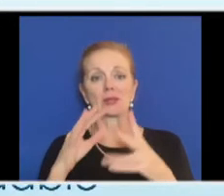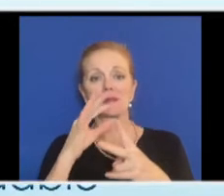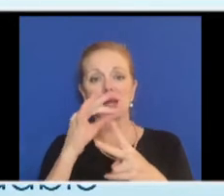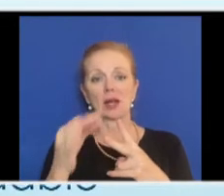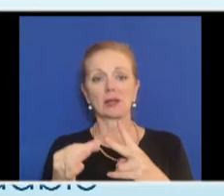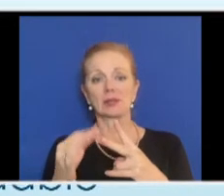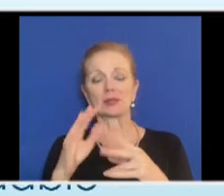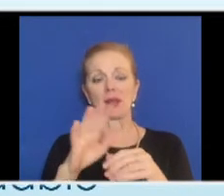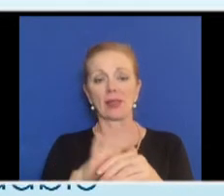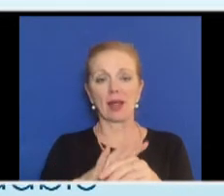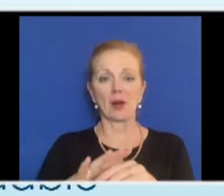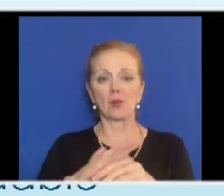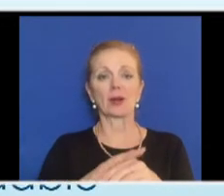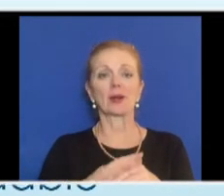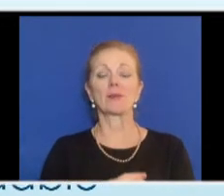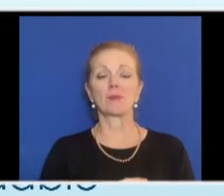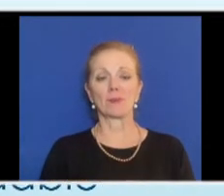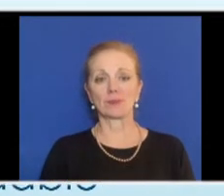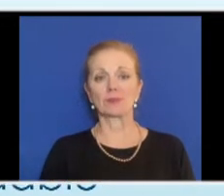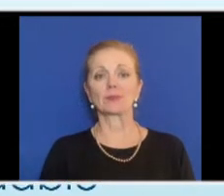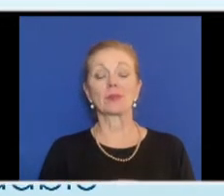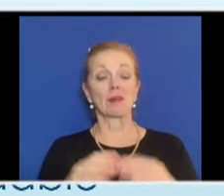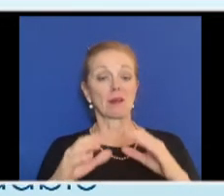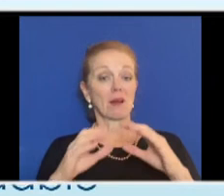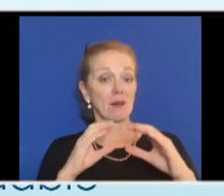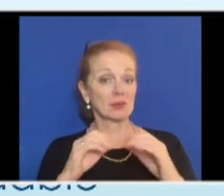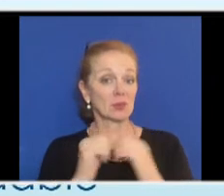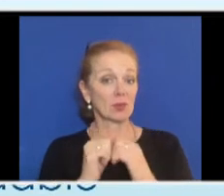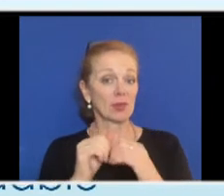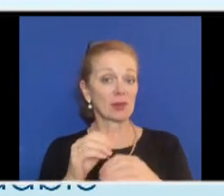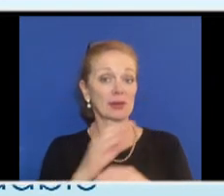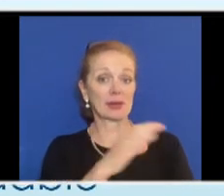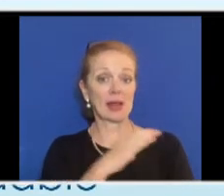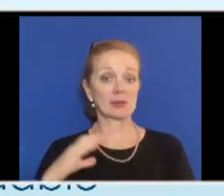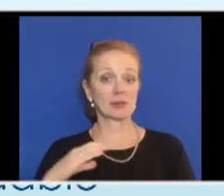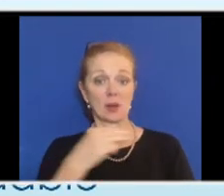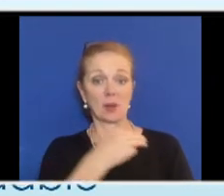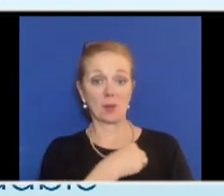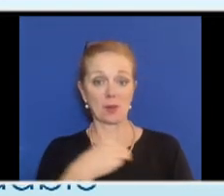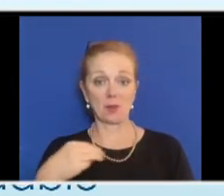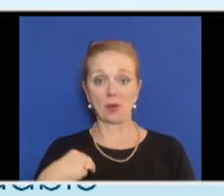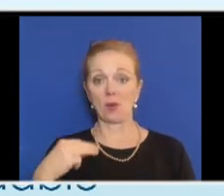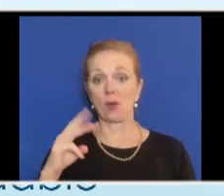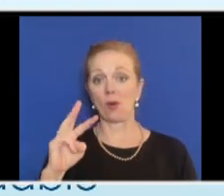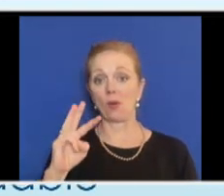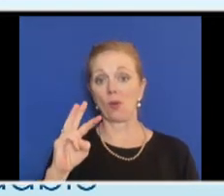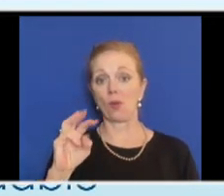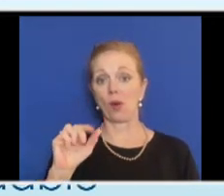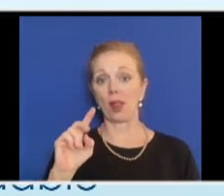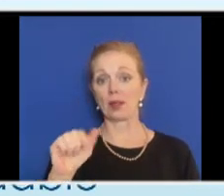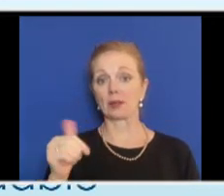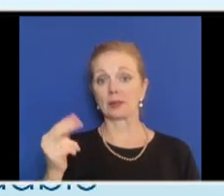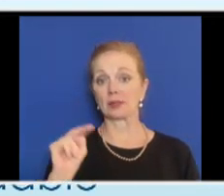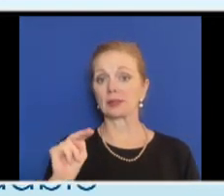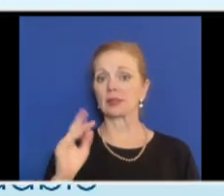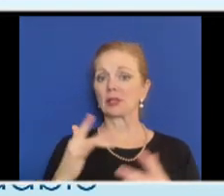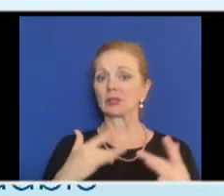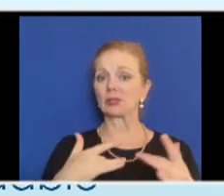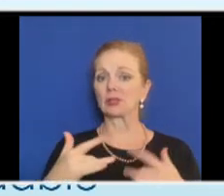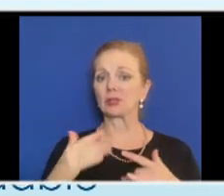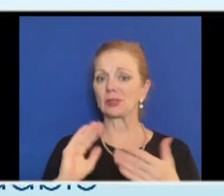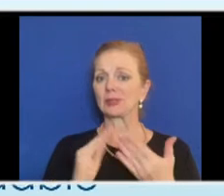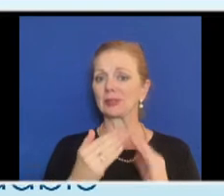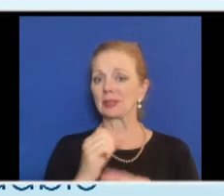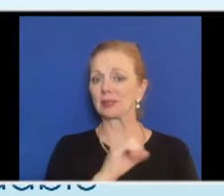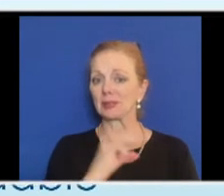to the area we have had conversations with council member watlington I think she shares some of the concerns of the city staff and so certainly